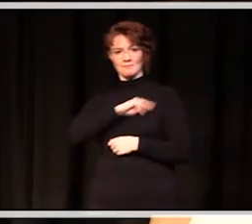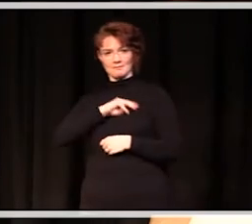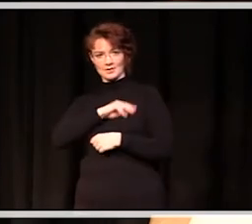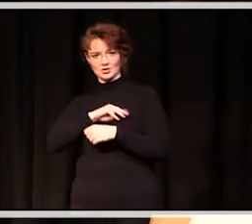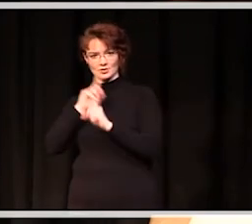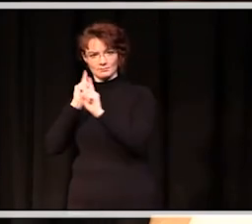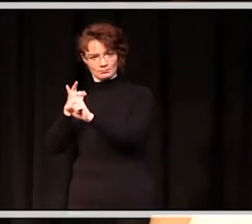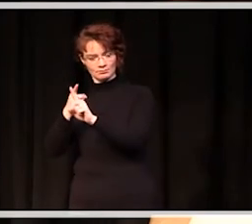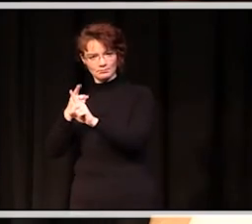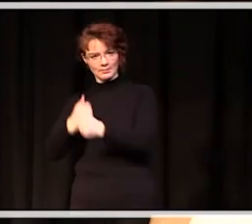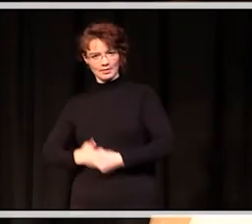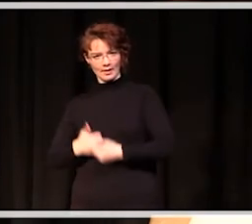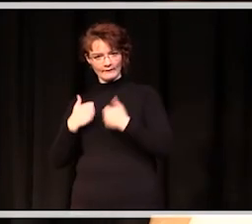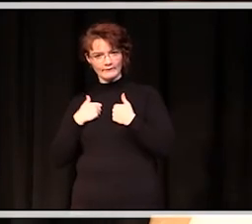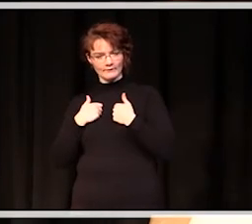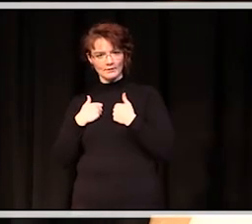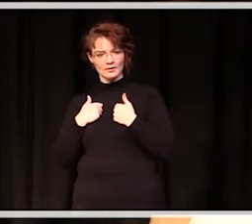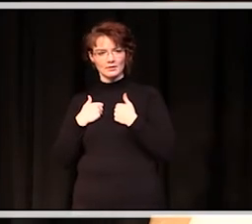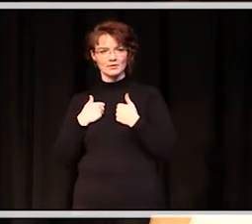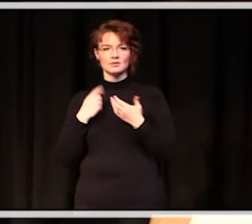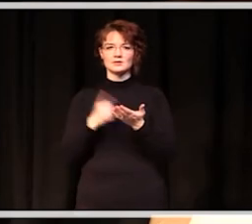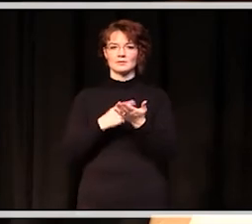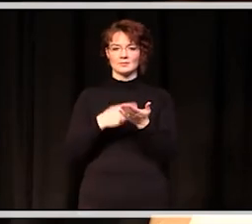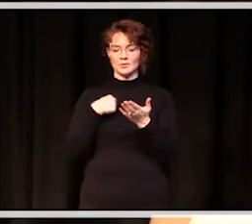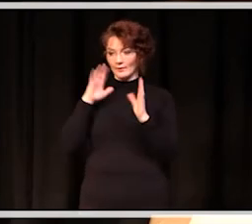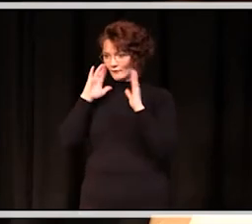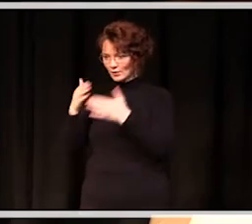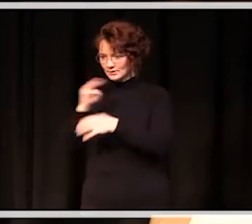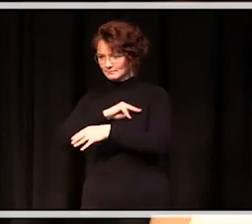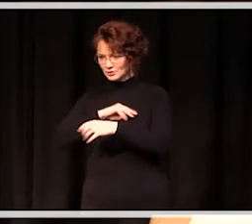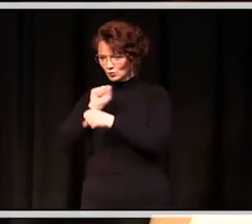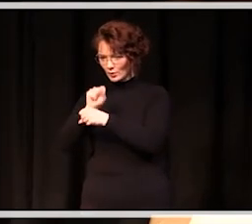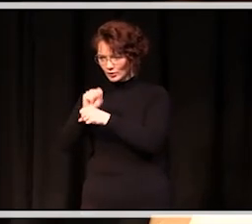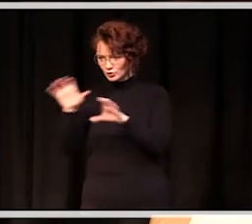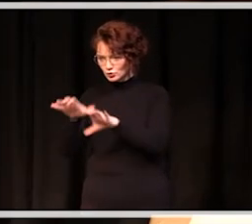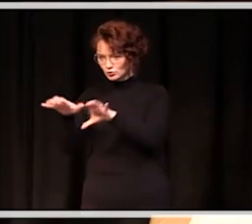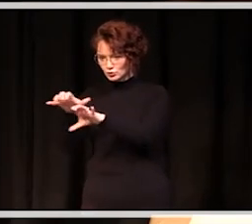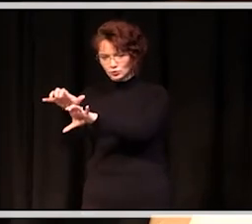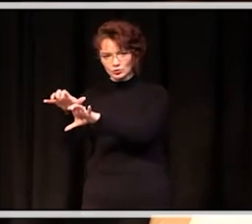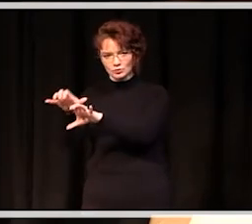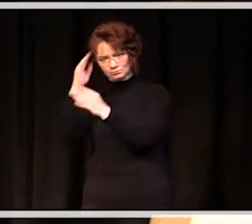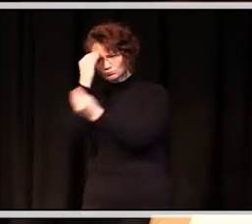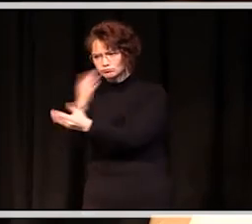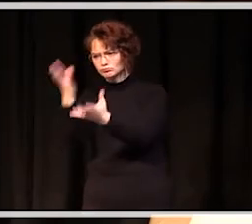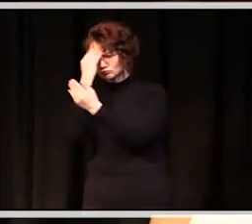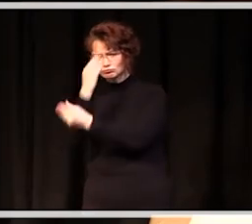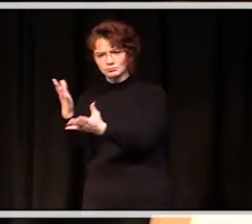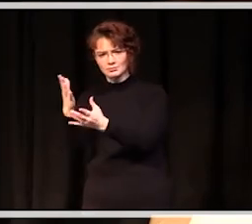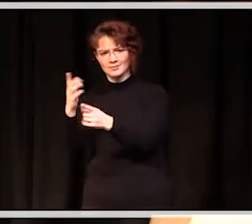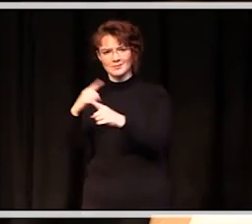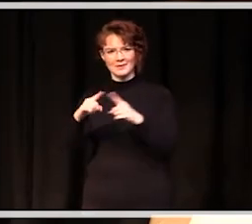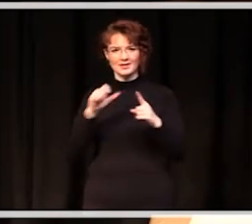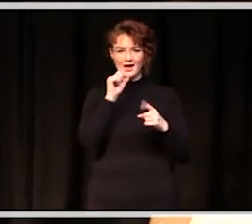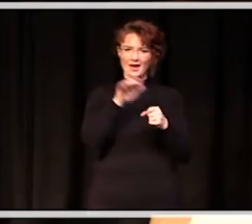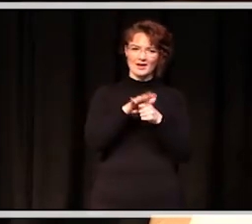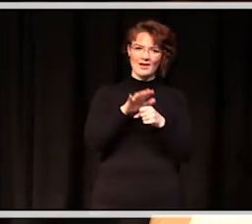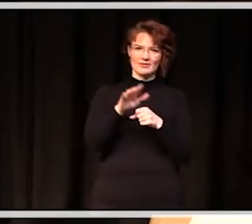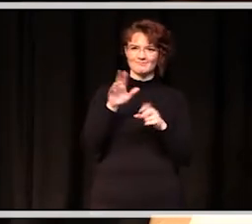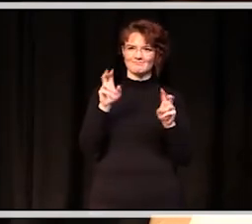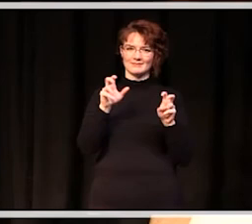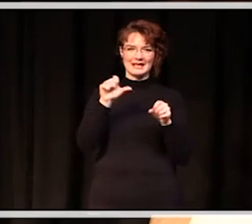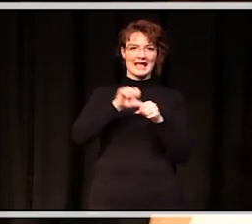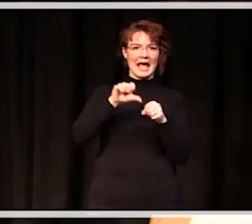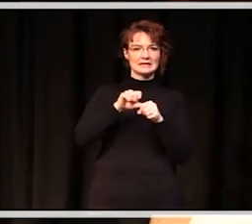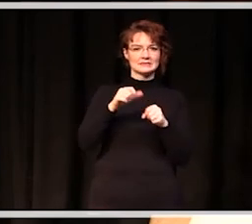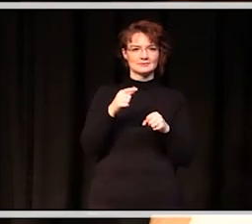life. Sometimes we get focused on the missional life, but we don't have the fuel for the missional life. Sometimes we get so